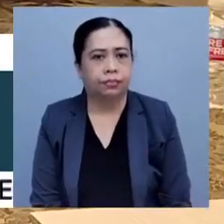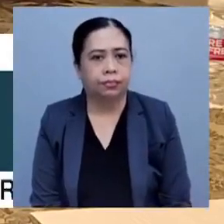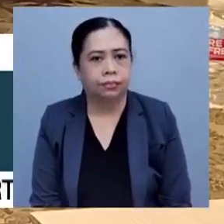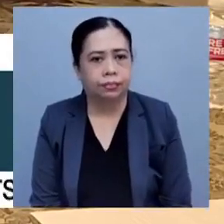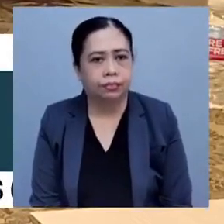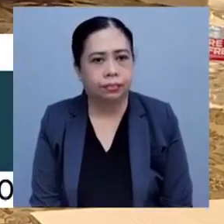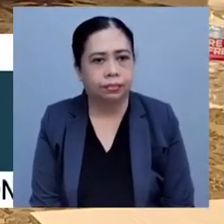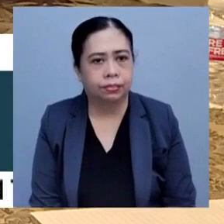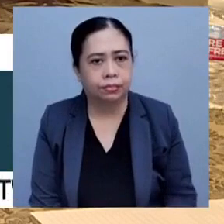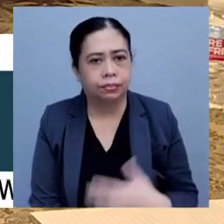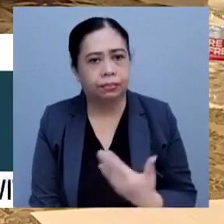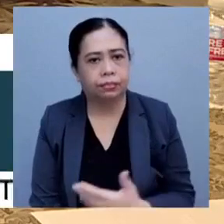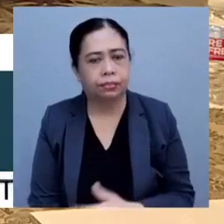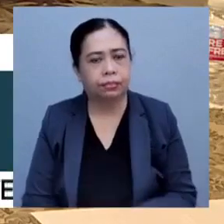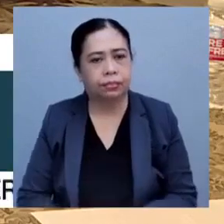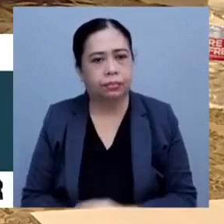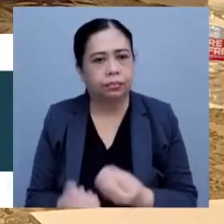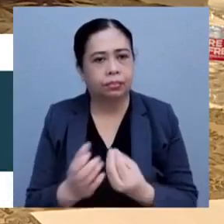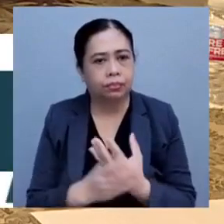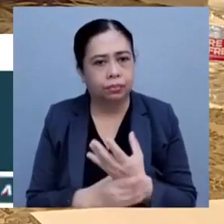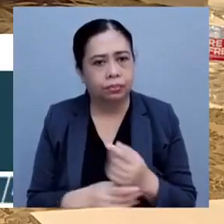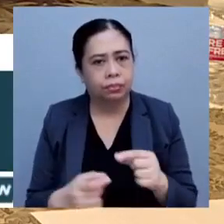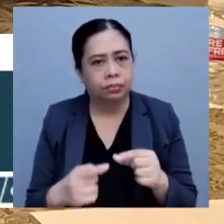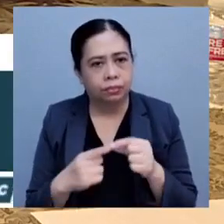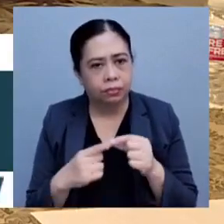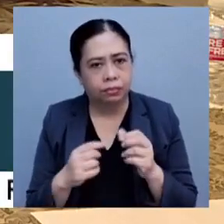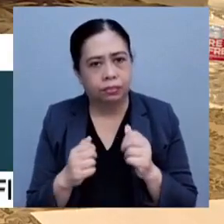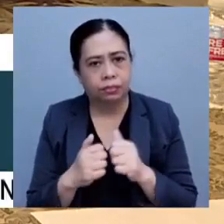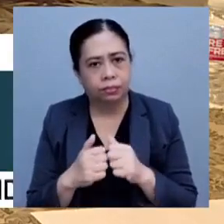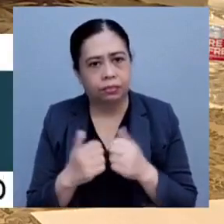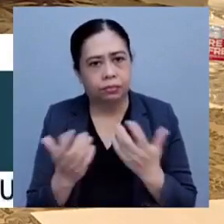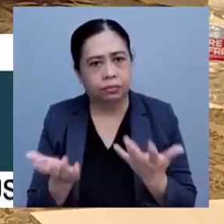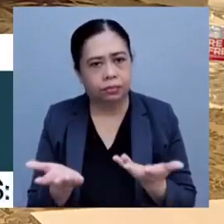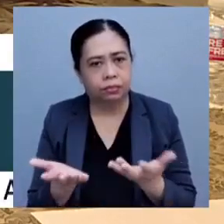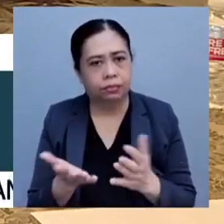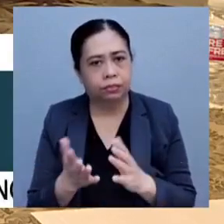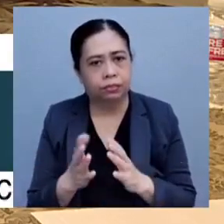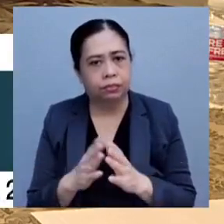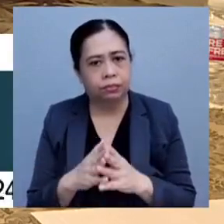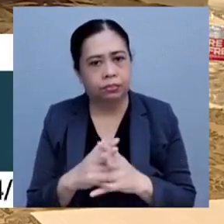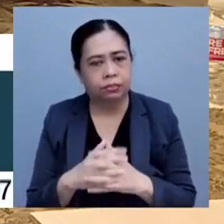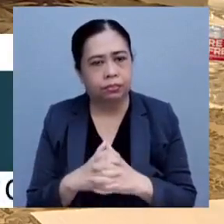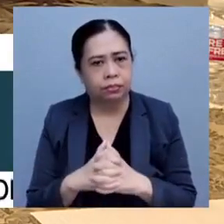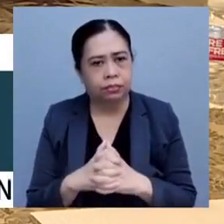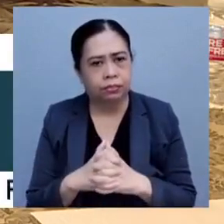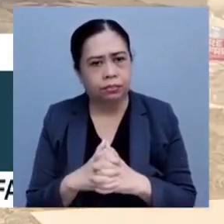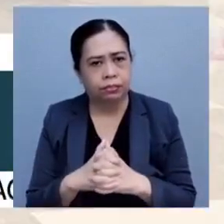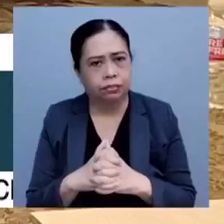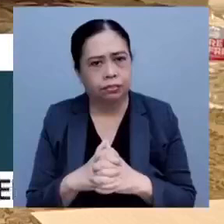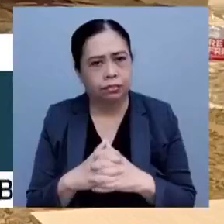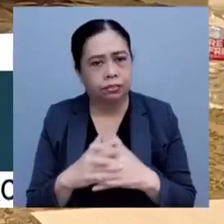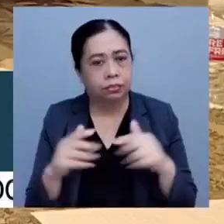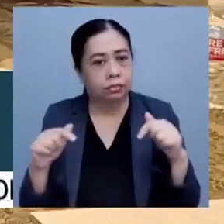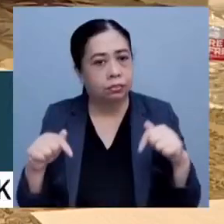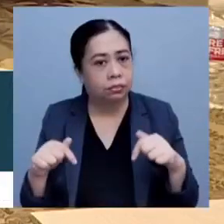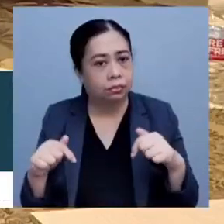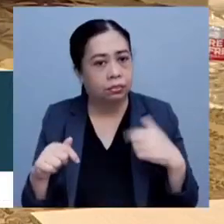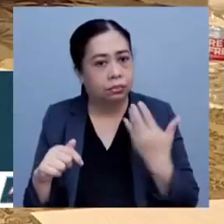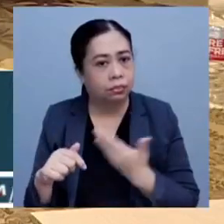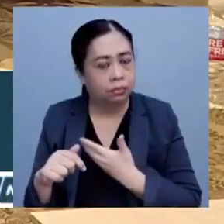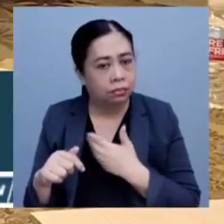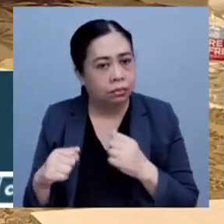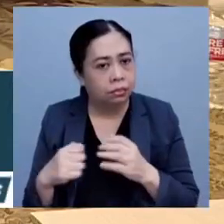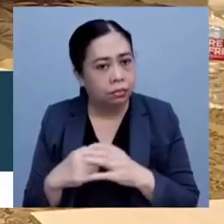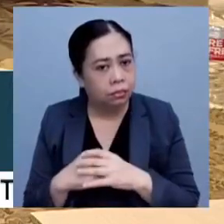are going to grow, especially with this last quarter of the year. We believe that there